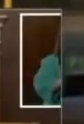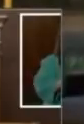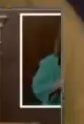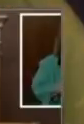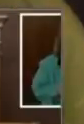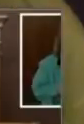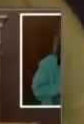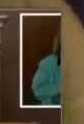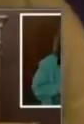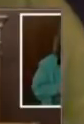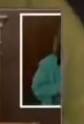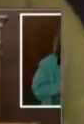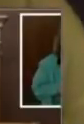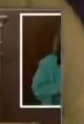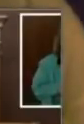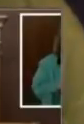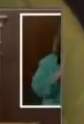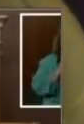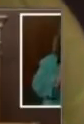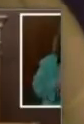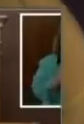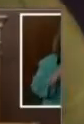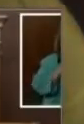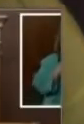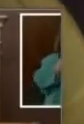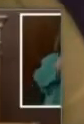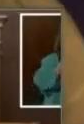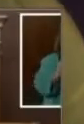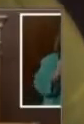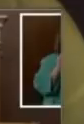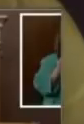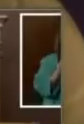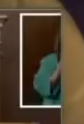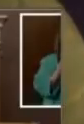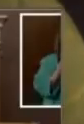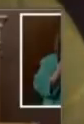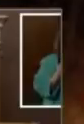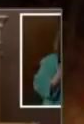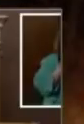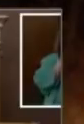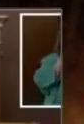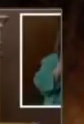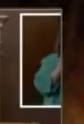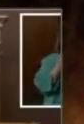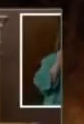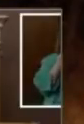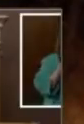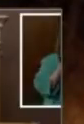These things, they are not okay. They are not okay